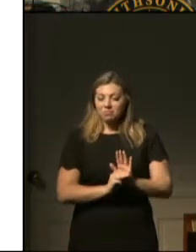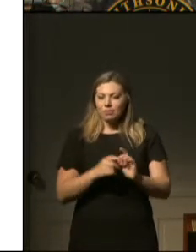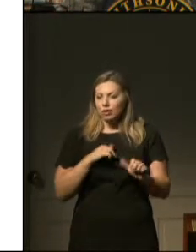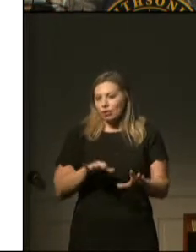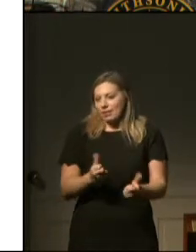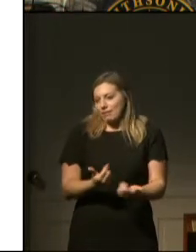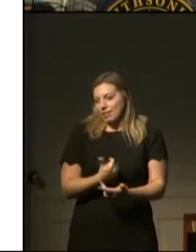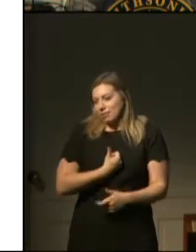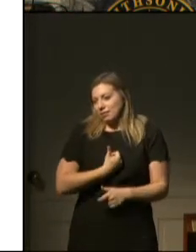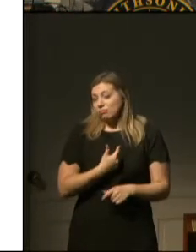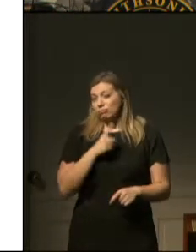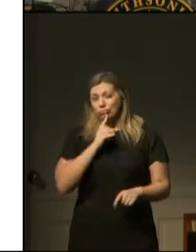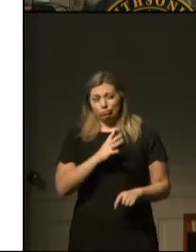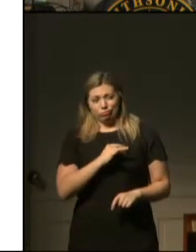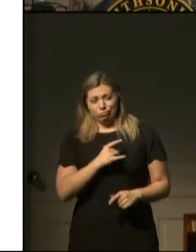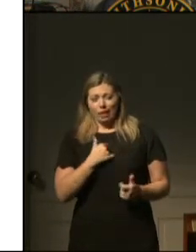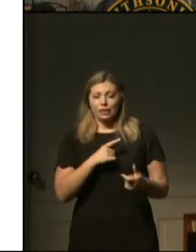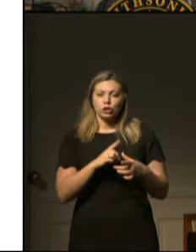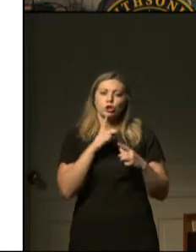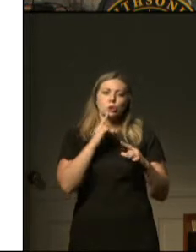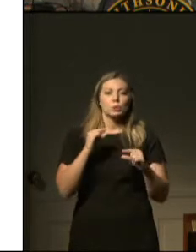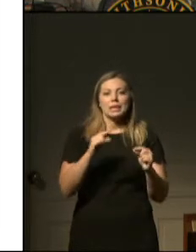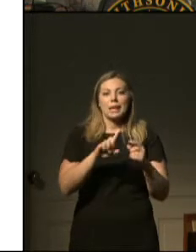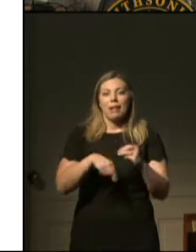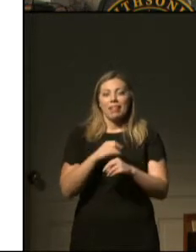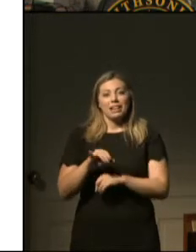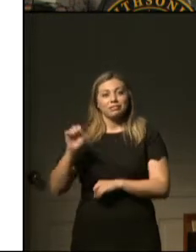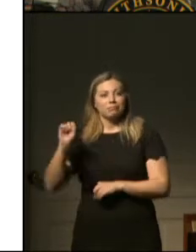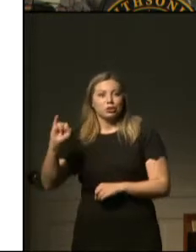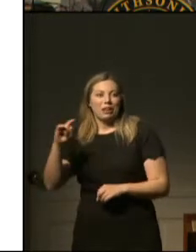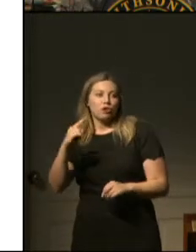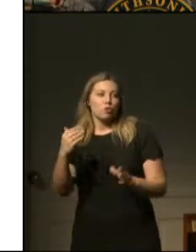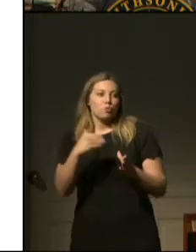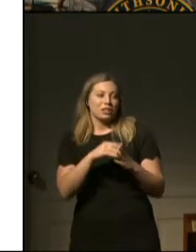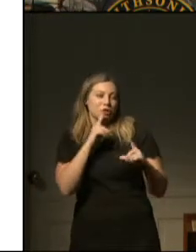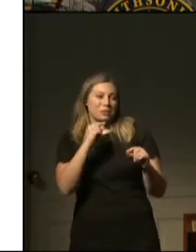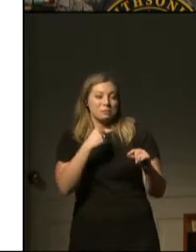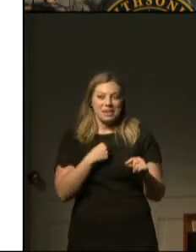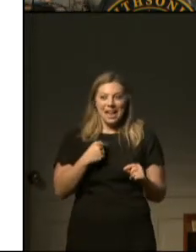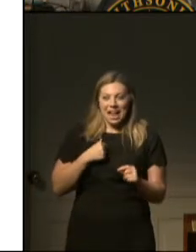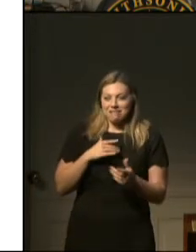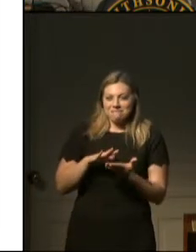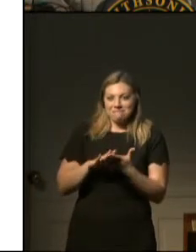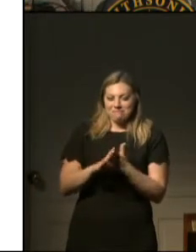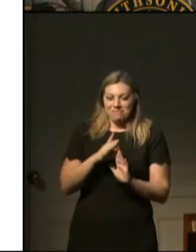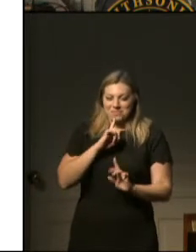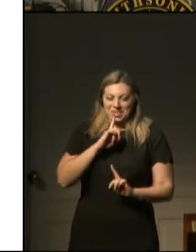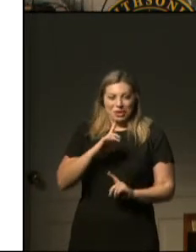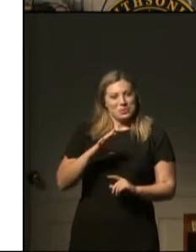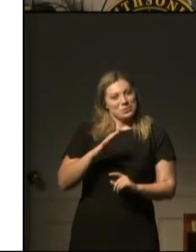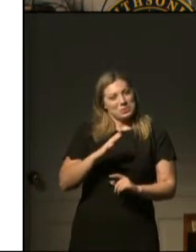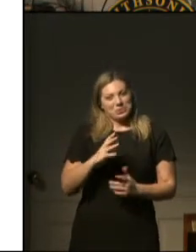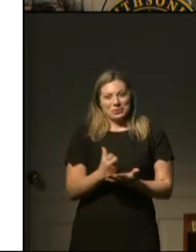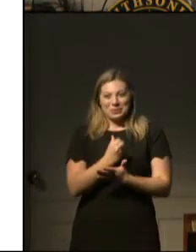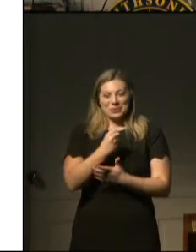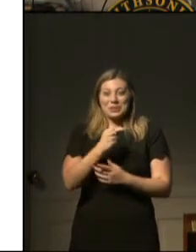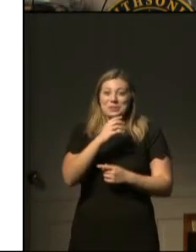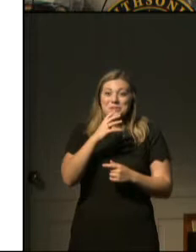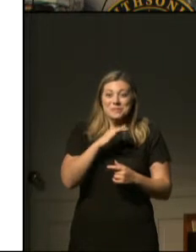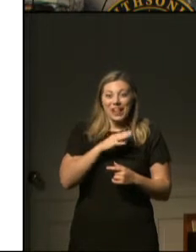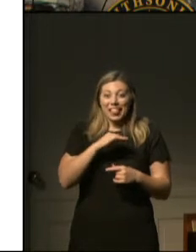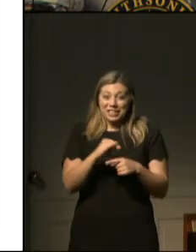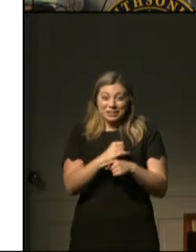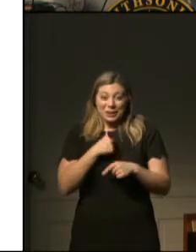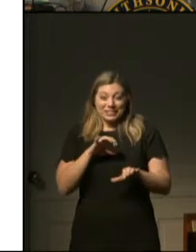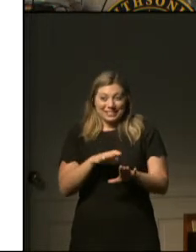everything myself. And it was pretty cool. I tweeted about it, and then the Smithsonian retweeted me, and I got this really cool internship that I did this